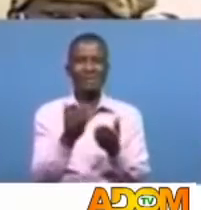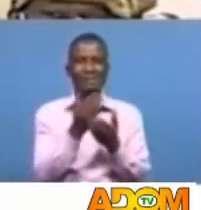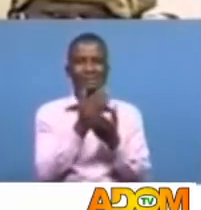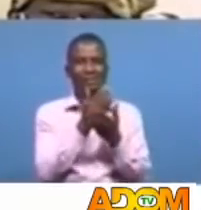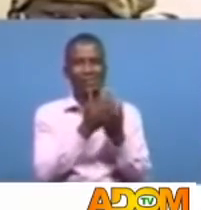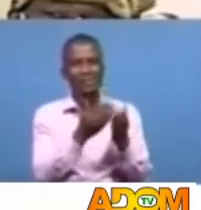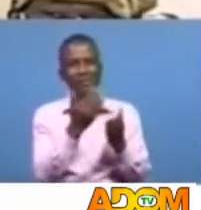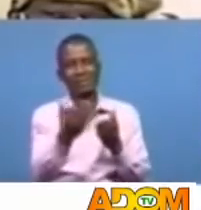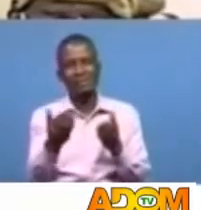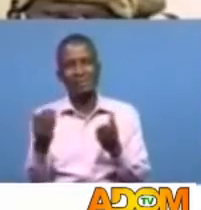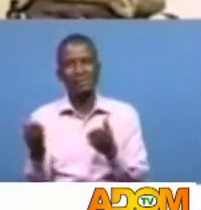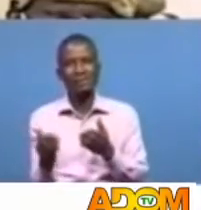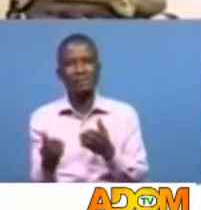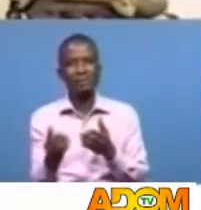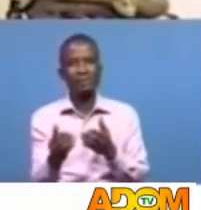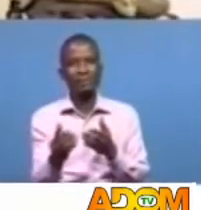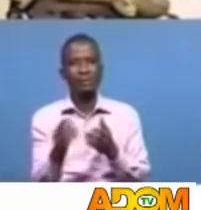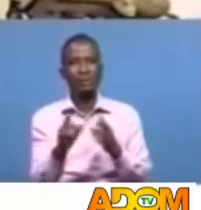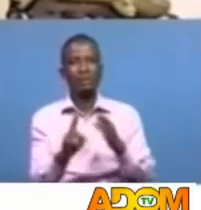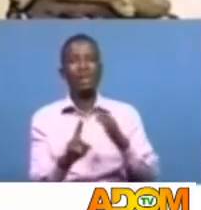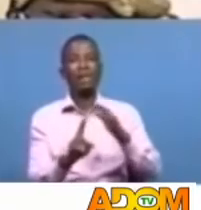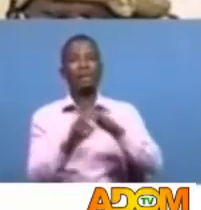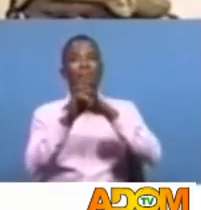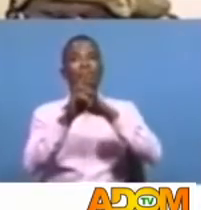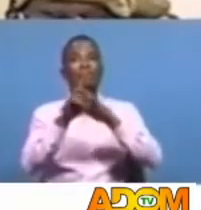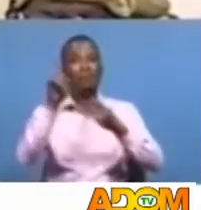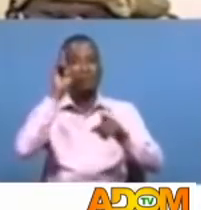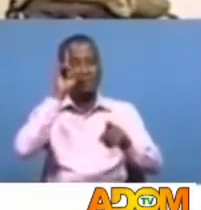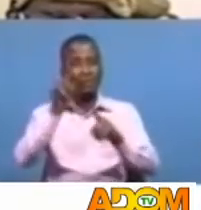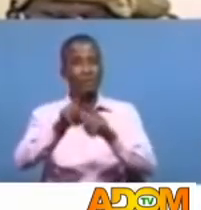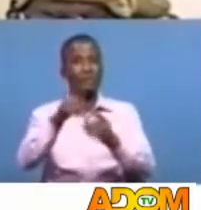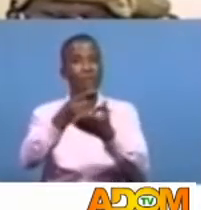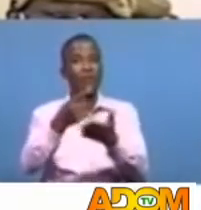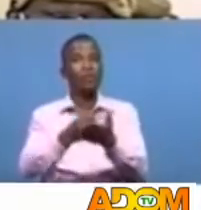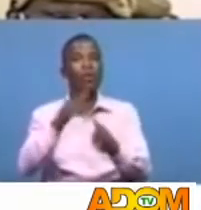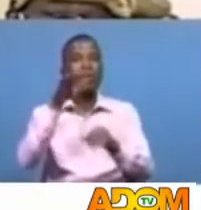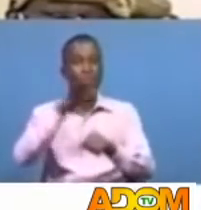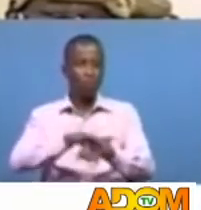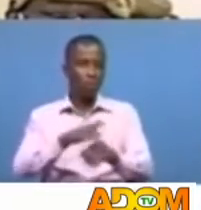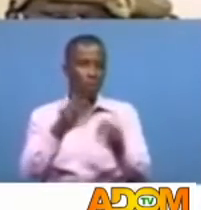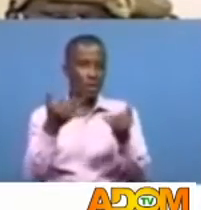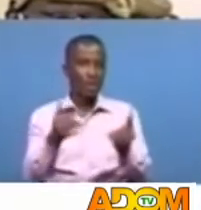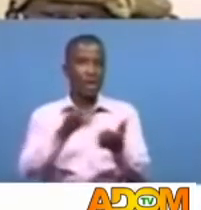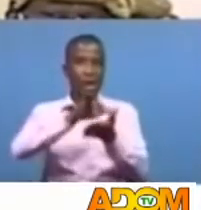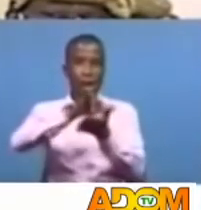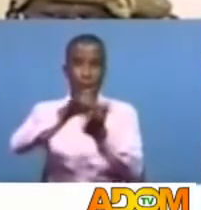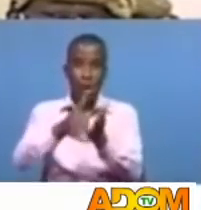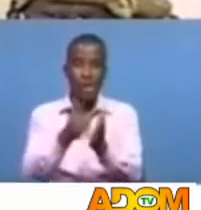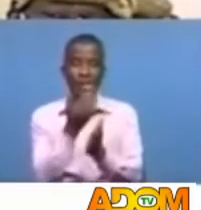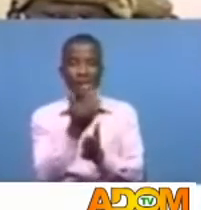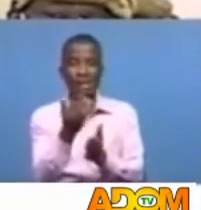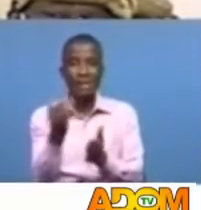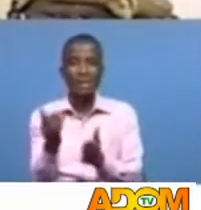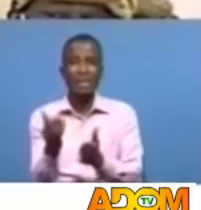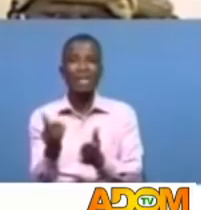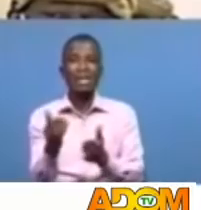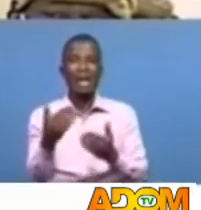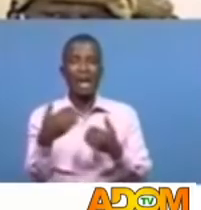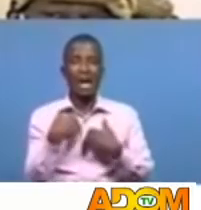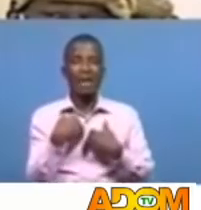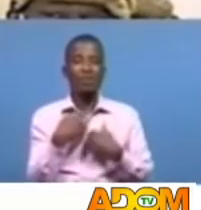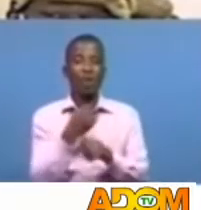certain conditionalities have been met. My lord, those conditionalities have been set